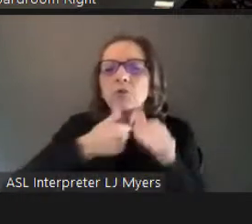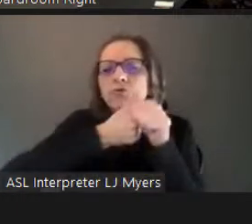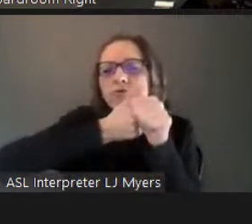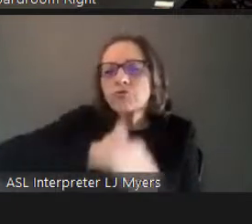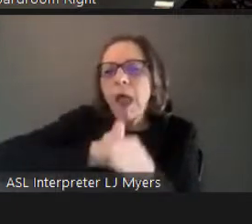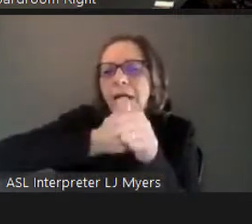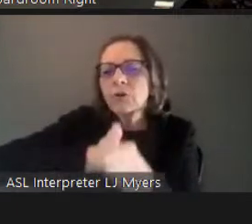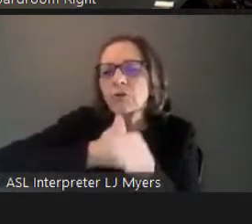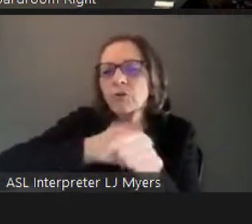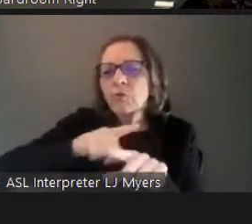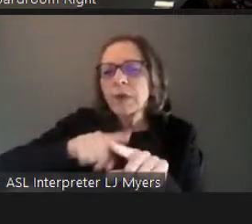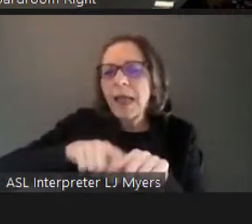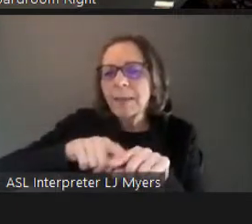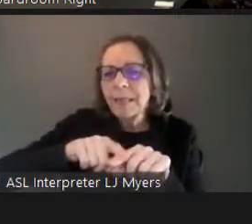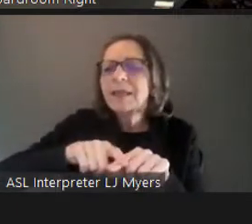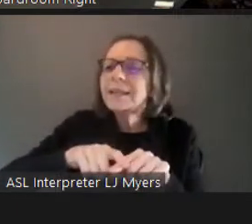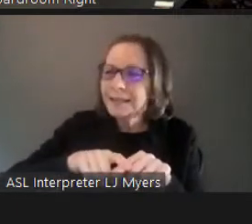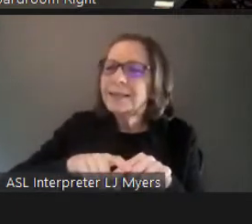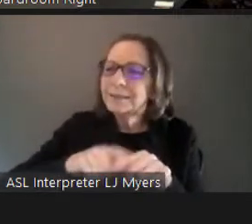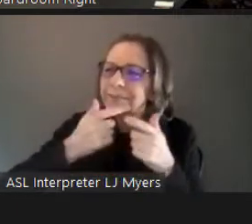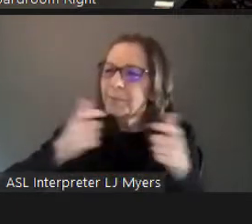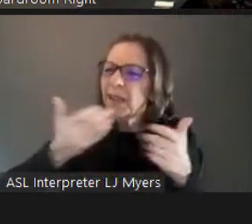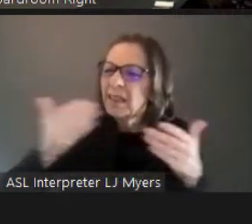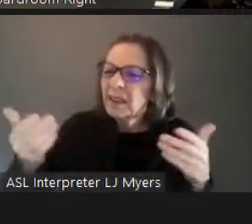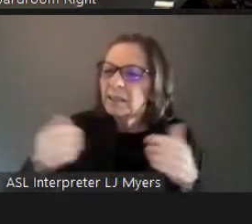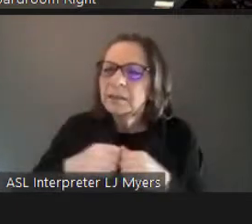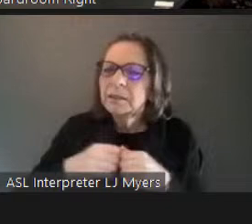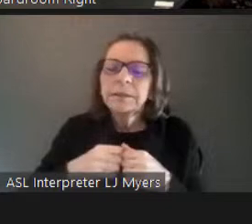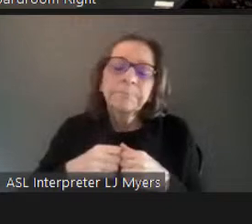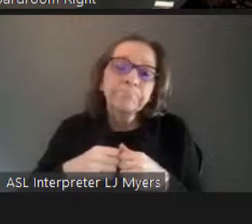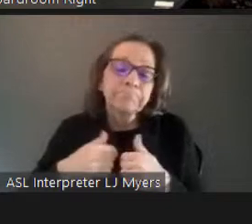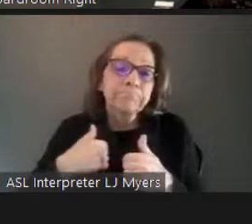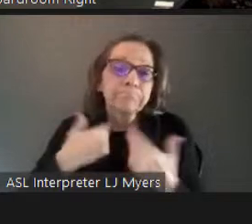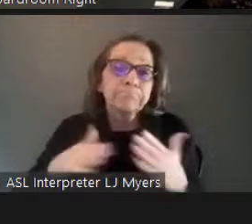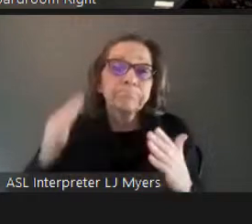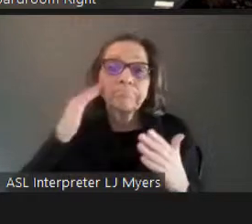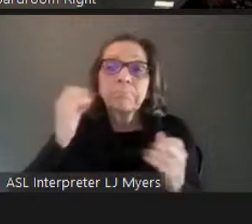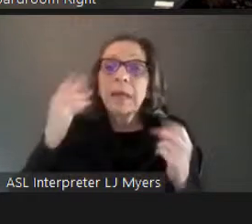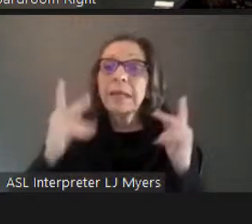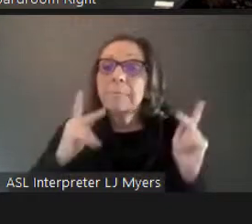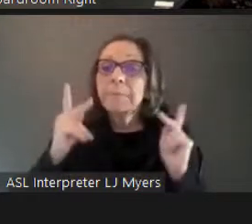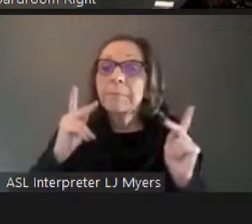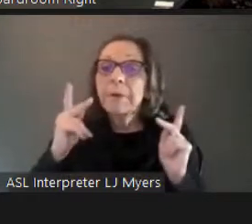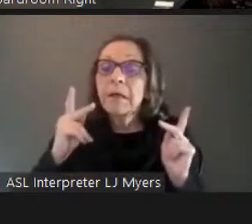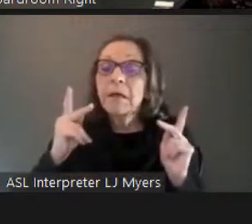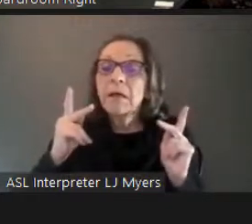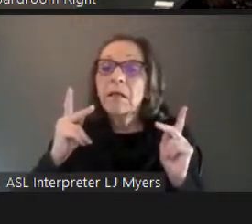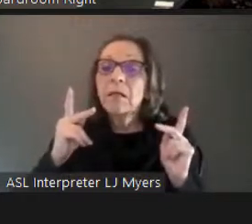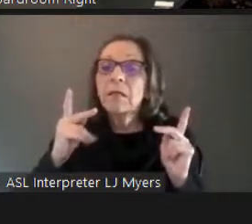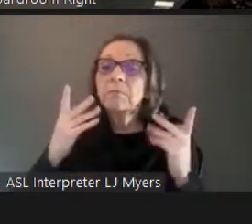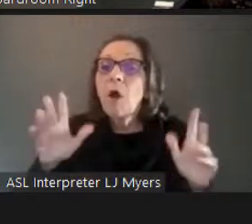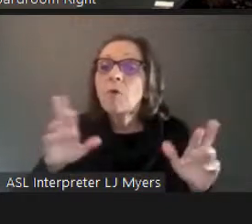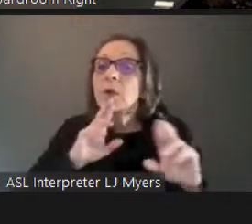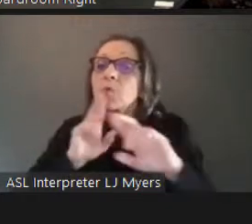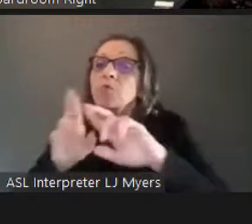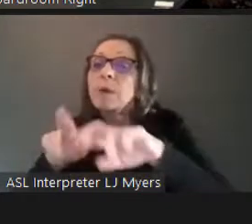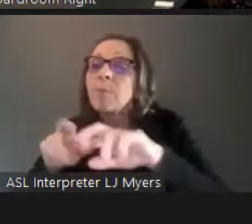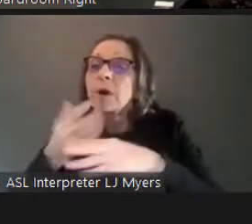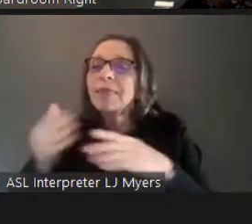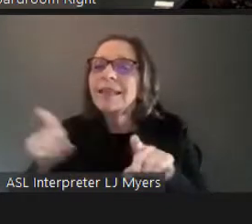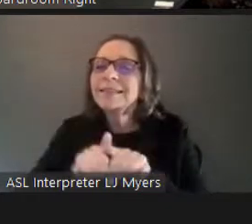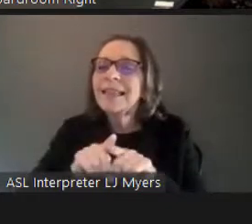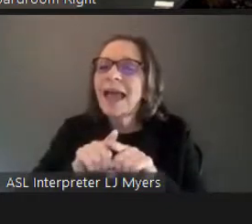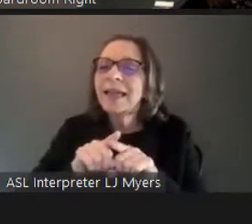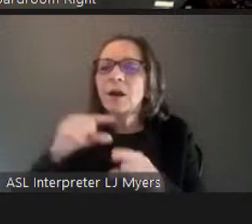reliability is a big thing. I know a lot of people have reported things like ghost buses are